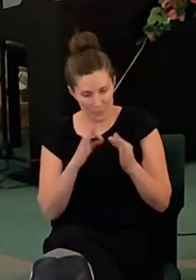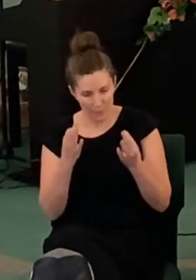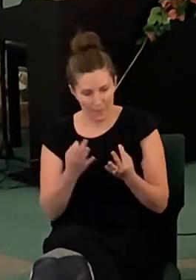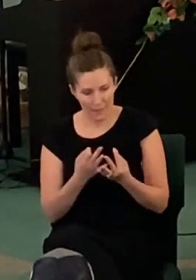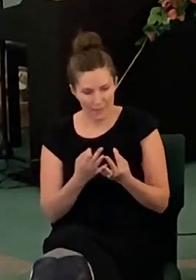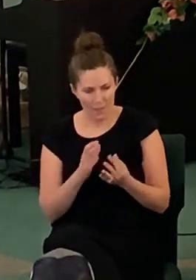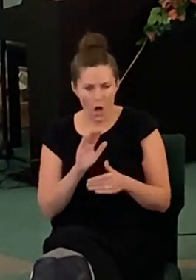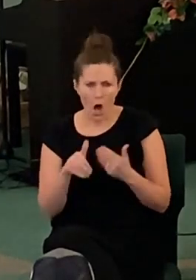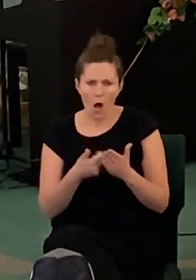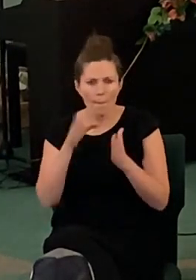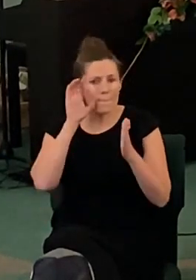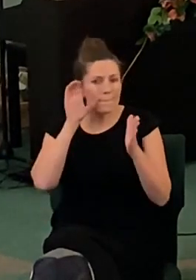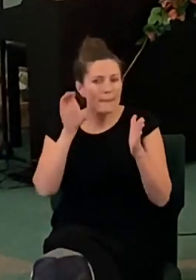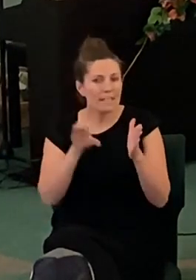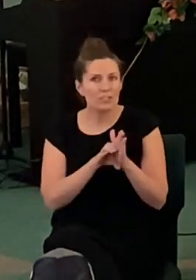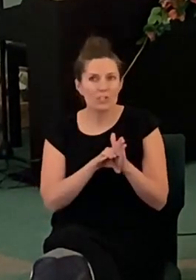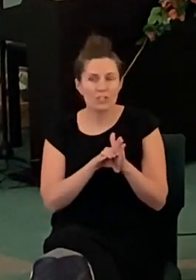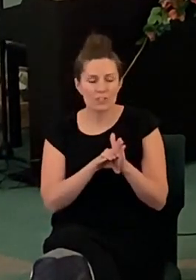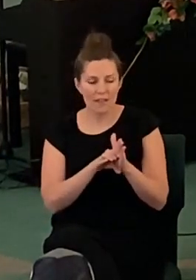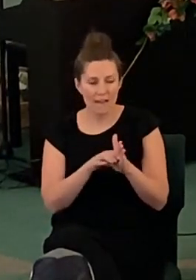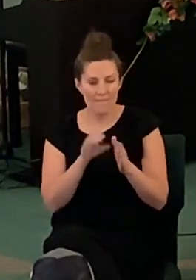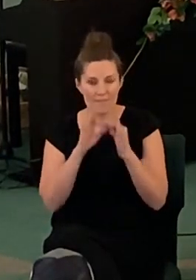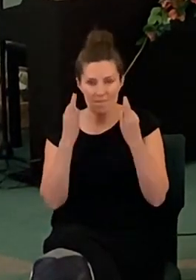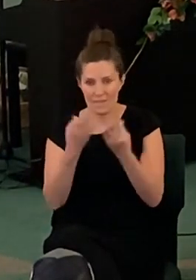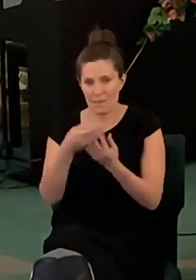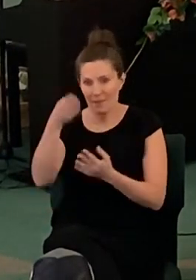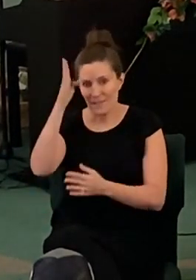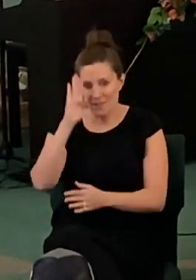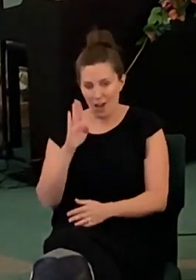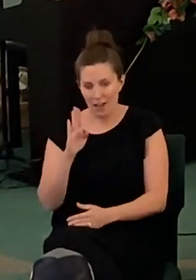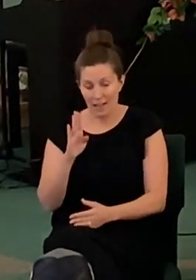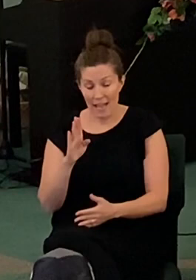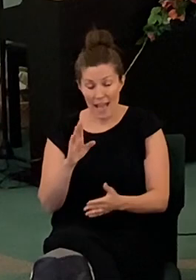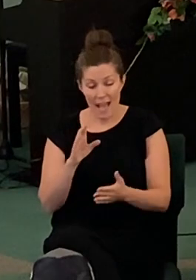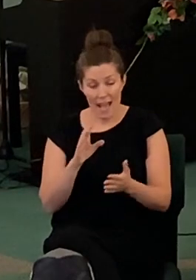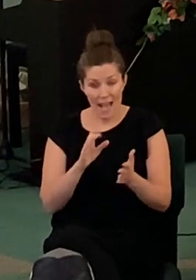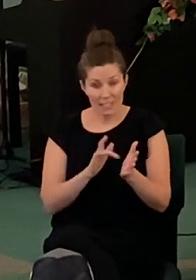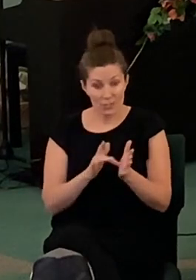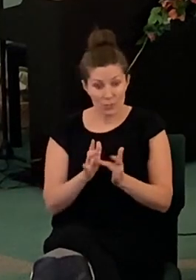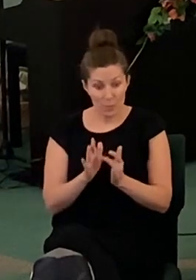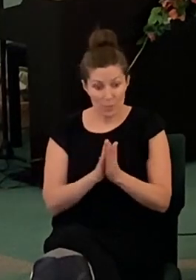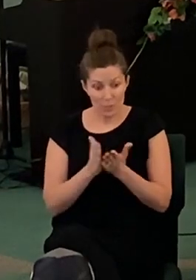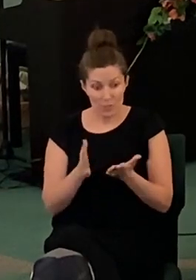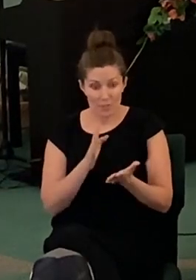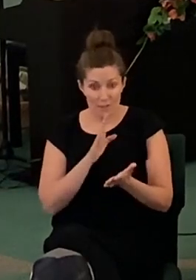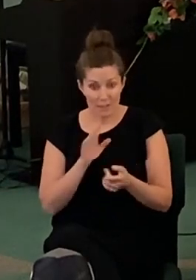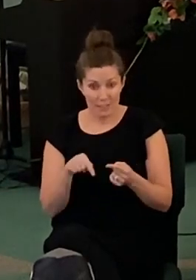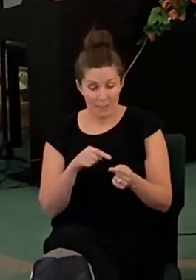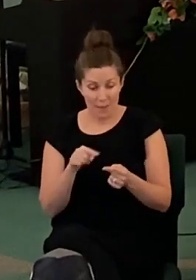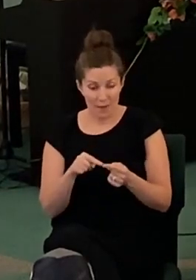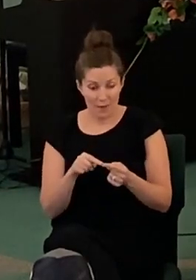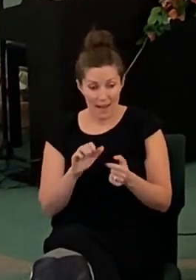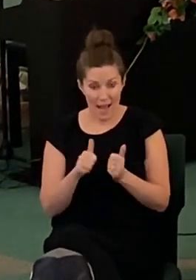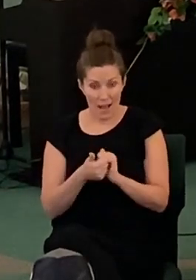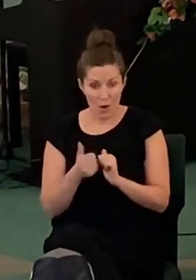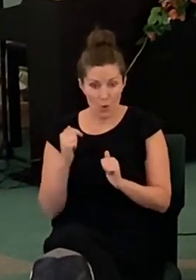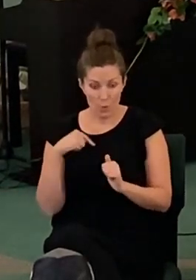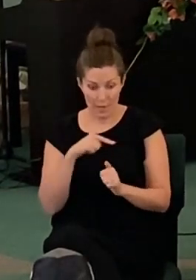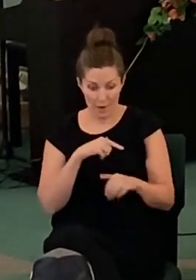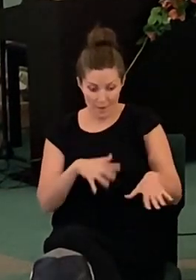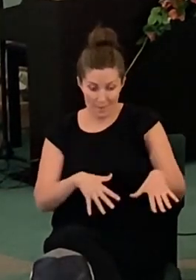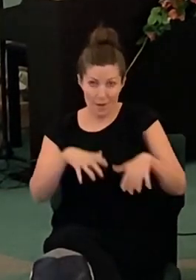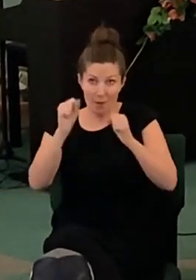These are all pictures of the family of God, and Scripture teaches us that we've been adopted into God's family when we place our